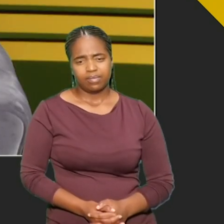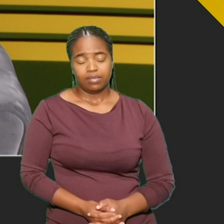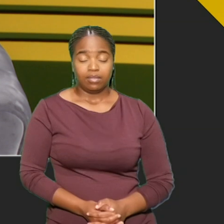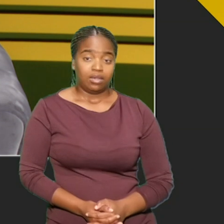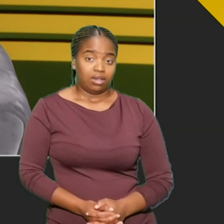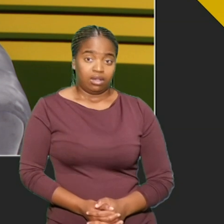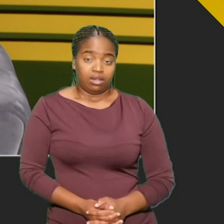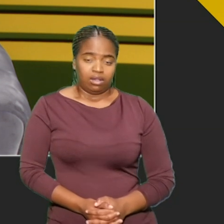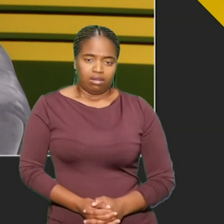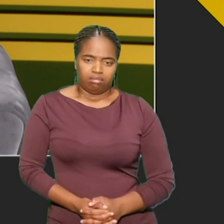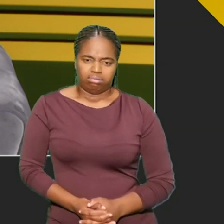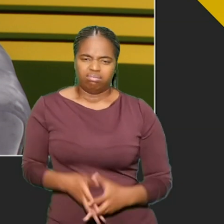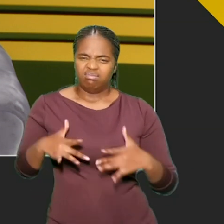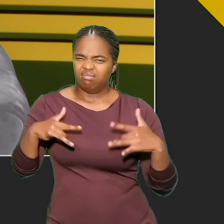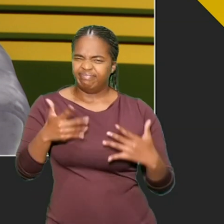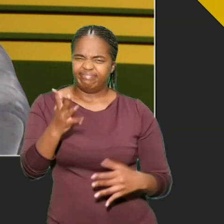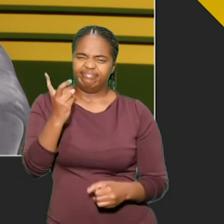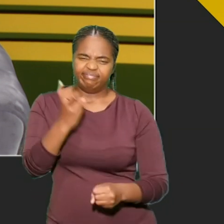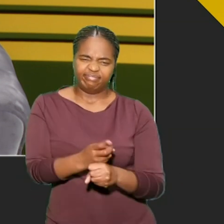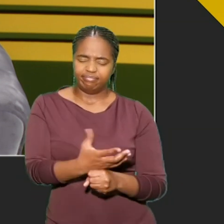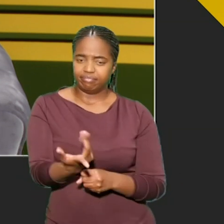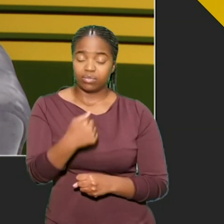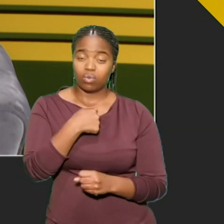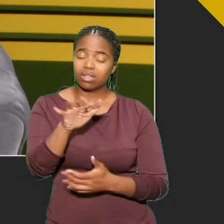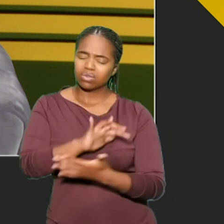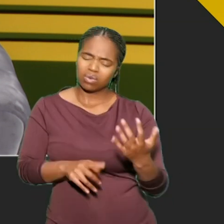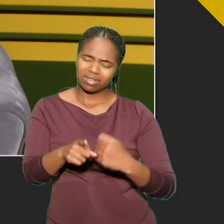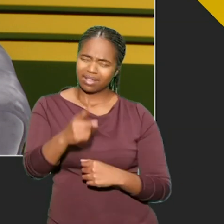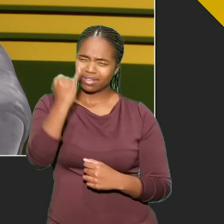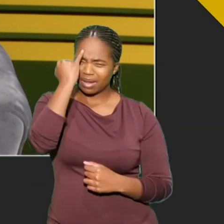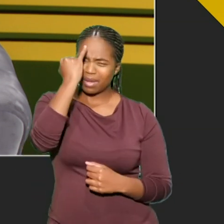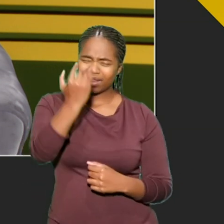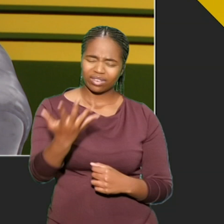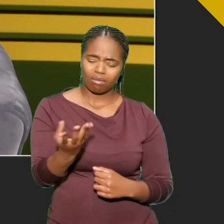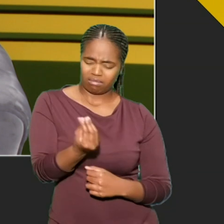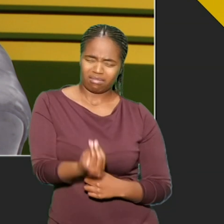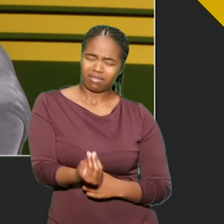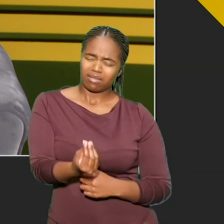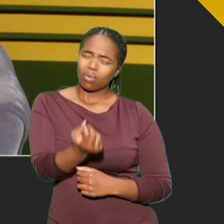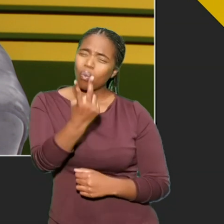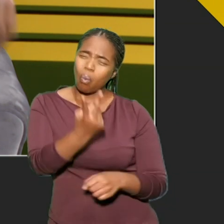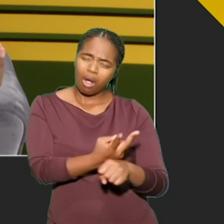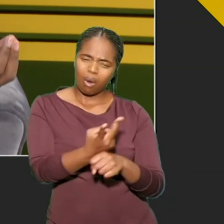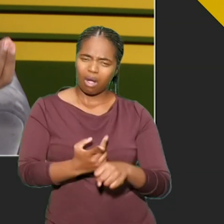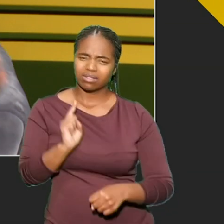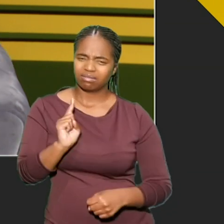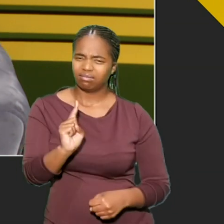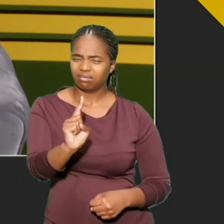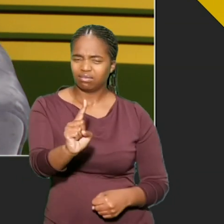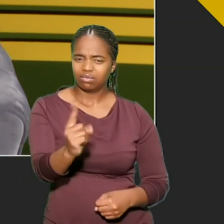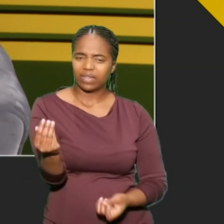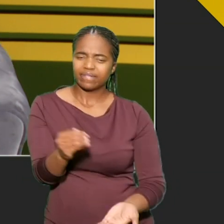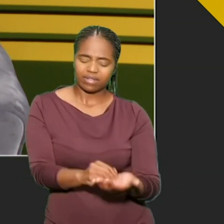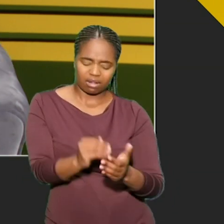a gona gore pele yago e ke se goge ge o lebelela yona story sona can you just imagine gore ngwana ge o tshwara motho wa tshwana le sesonke o motsaya o